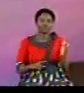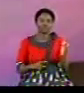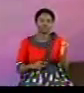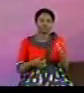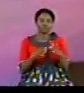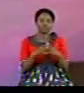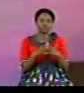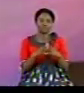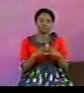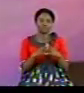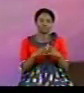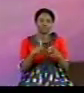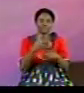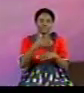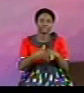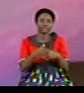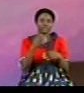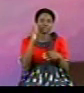The next testimony.